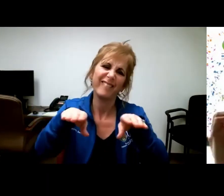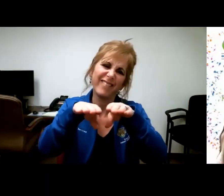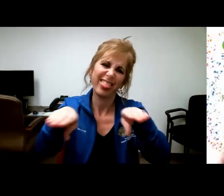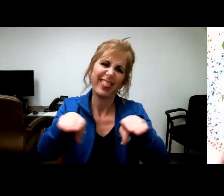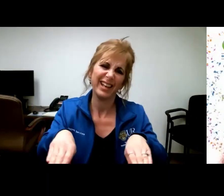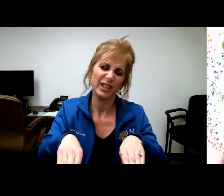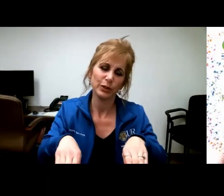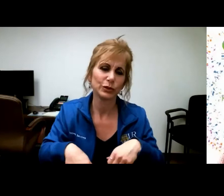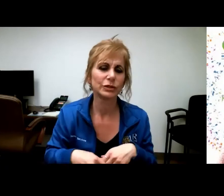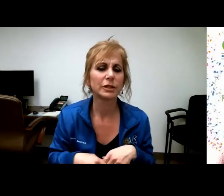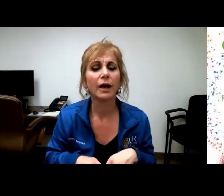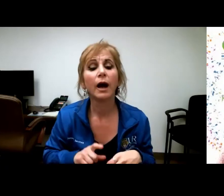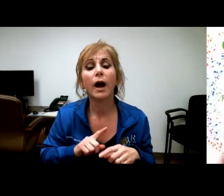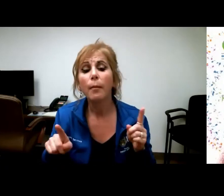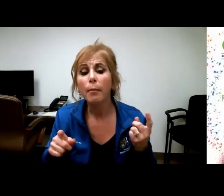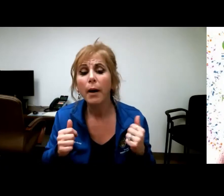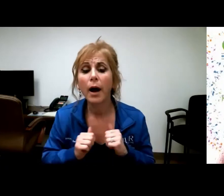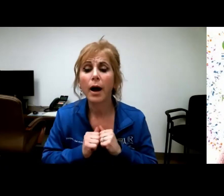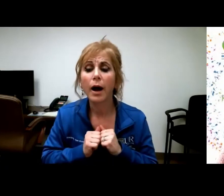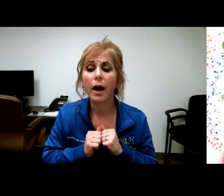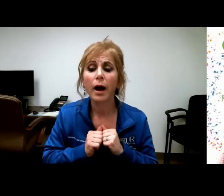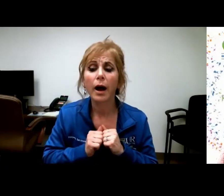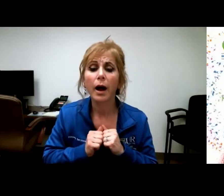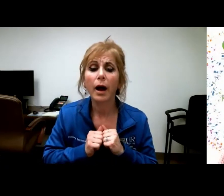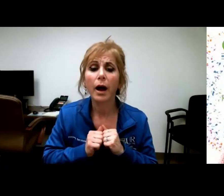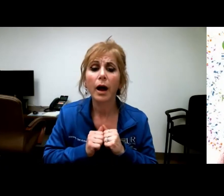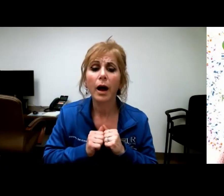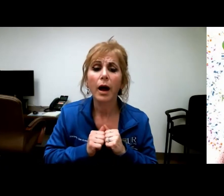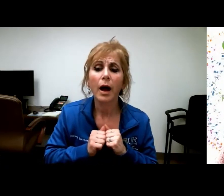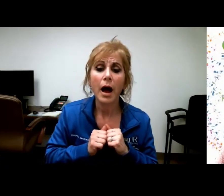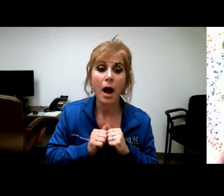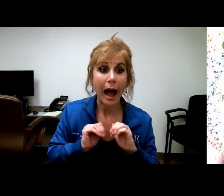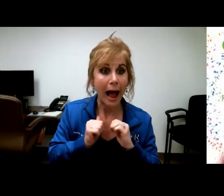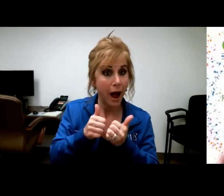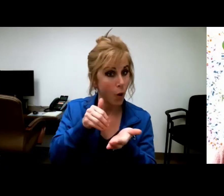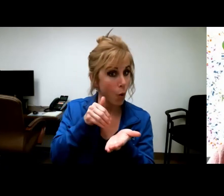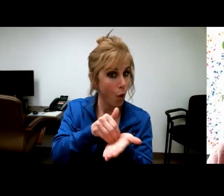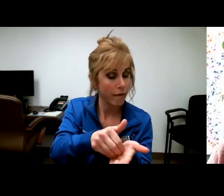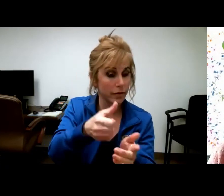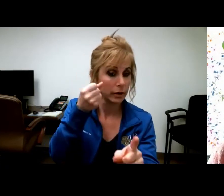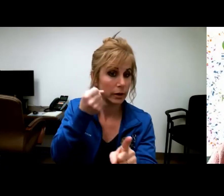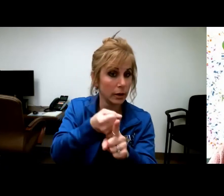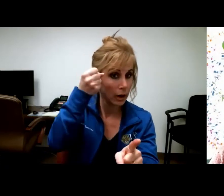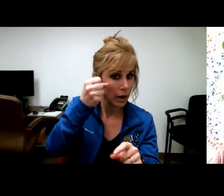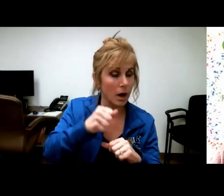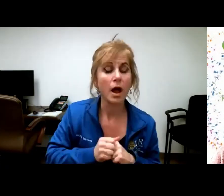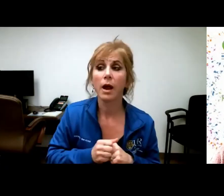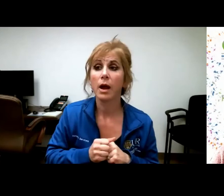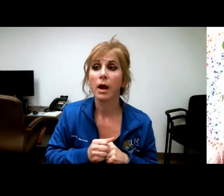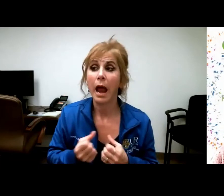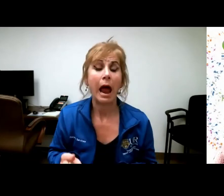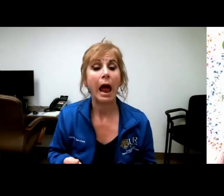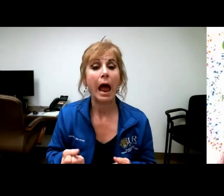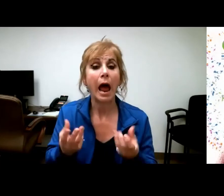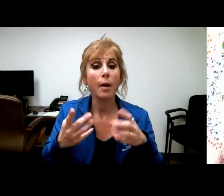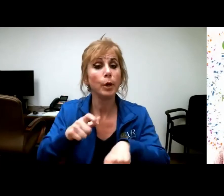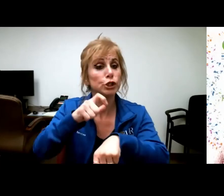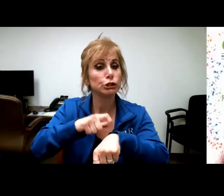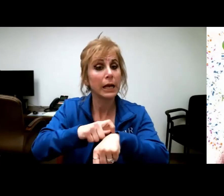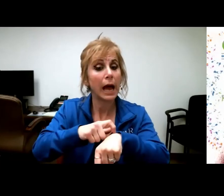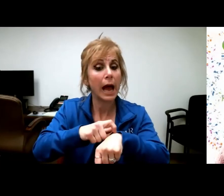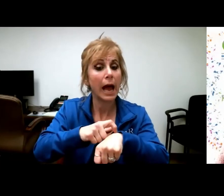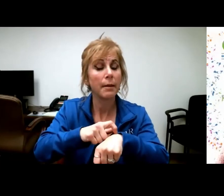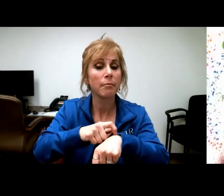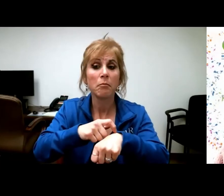the incidence and the years of potential life loss are not as bad as it is for African Americans,